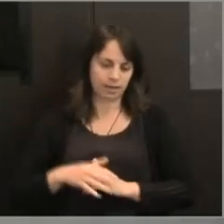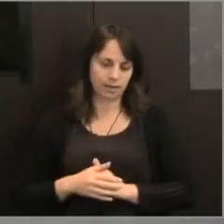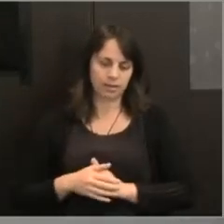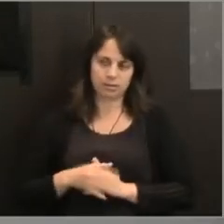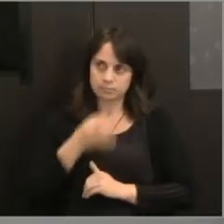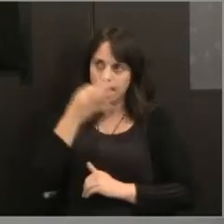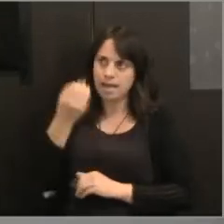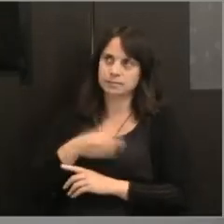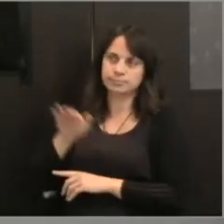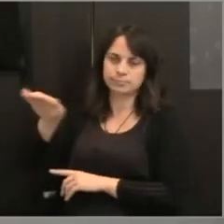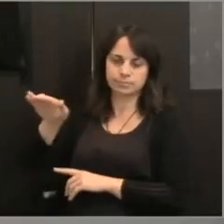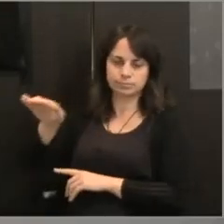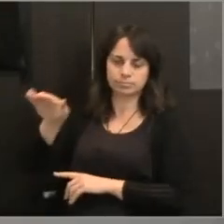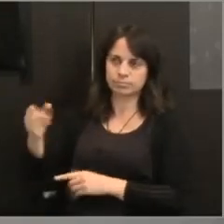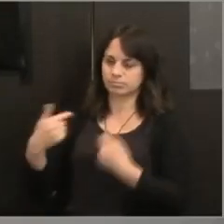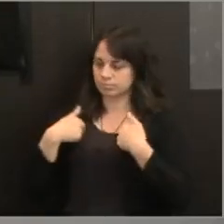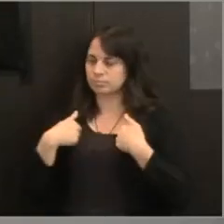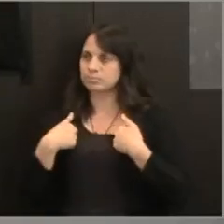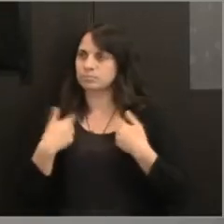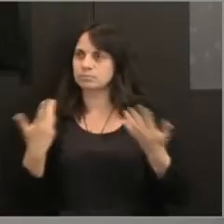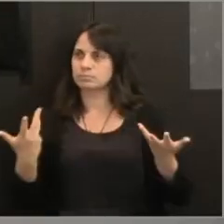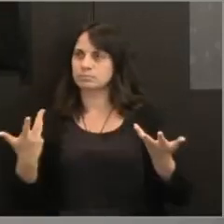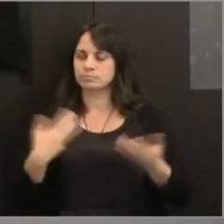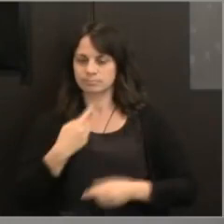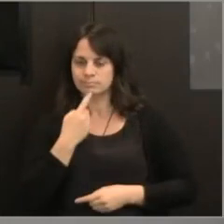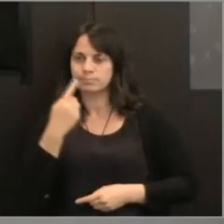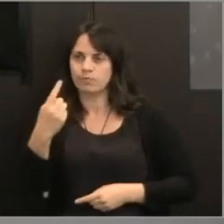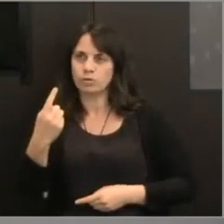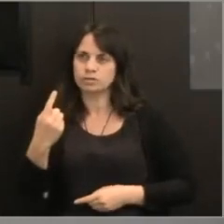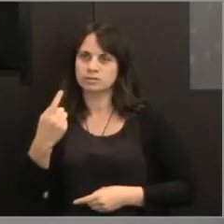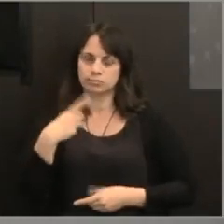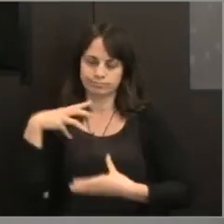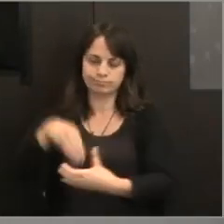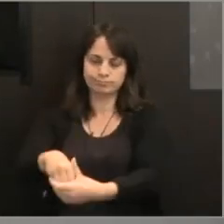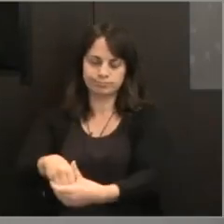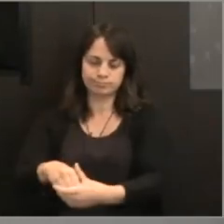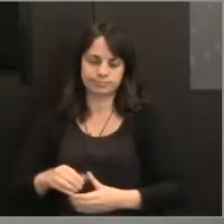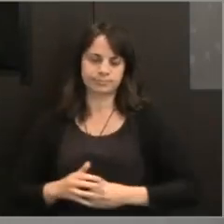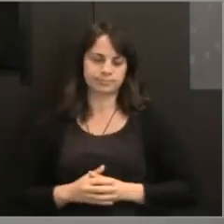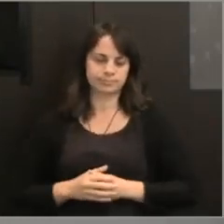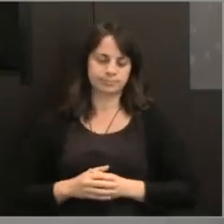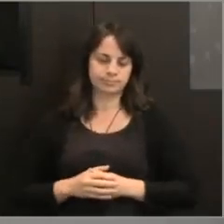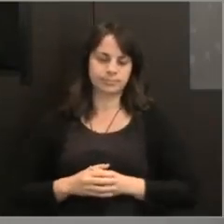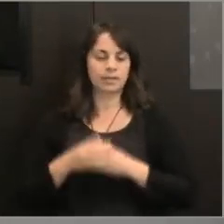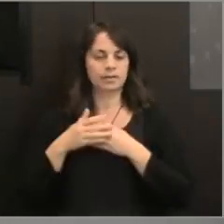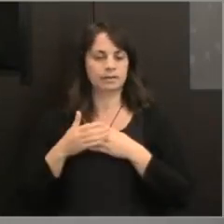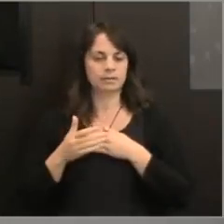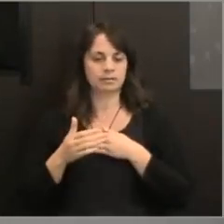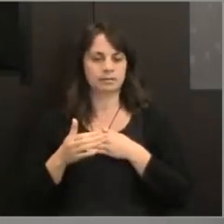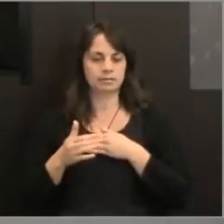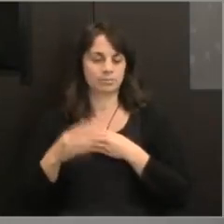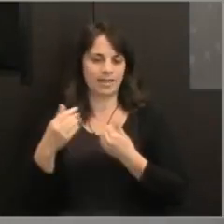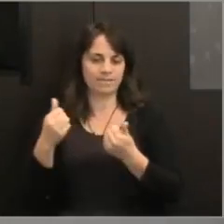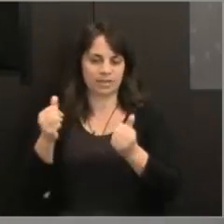asking for a place where their voice could be heard. And eventually, at the instigation of